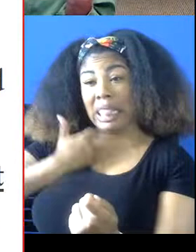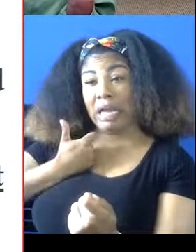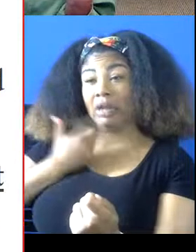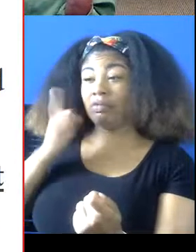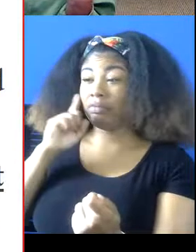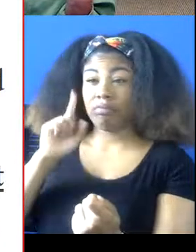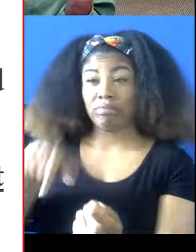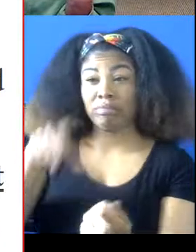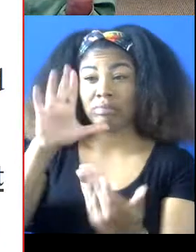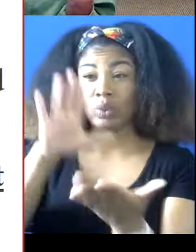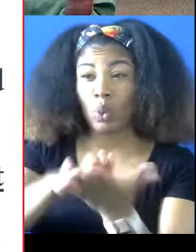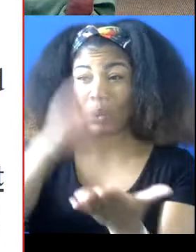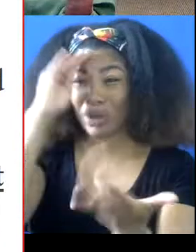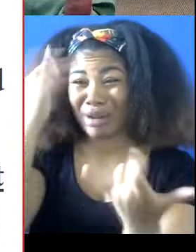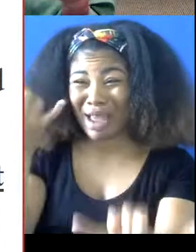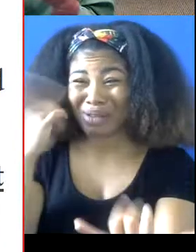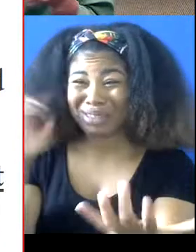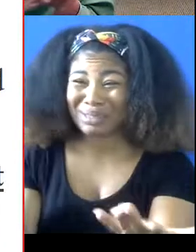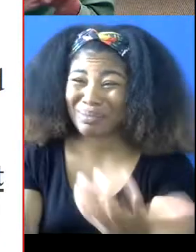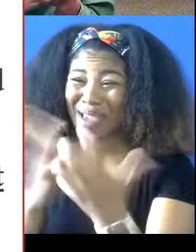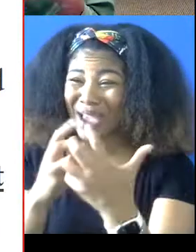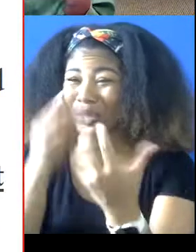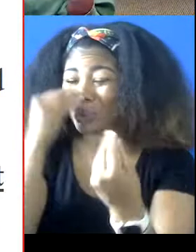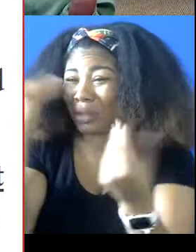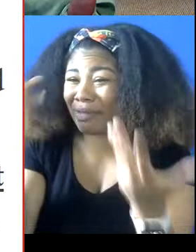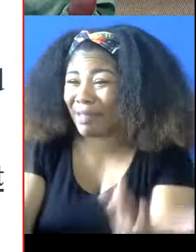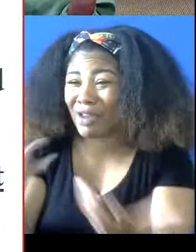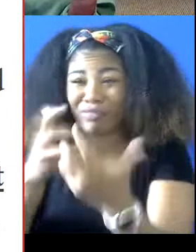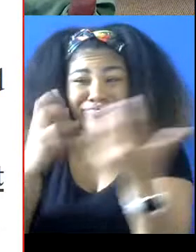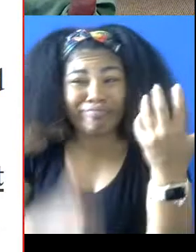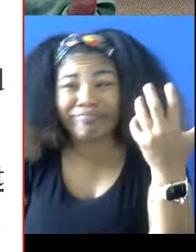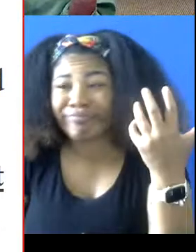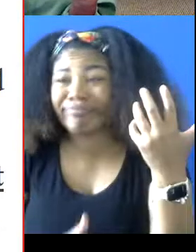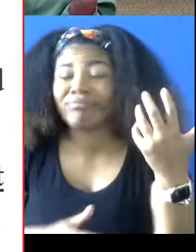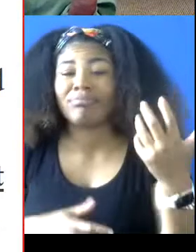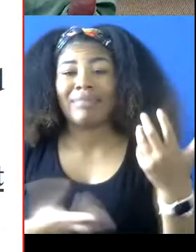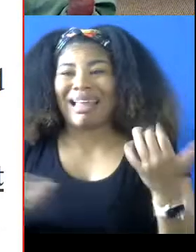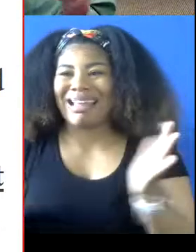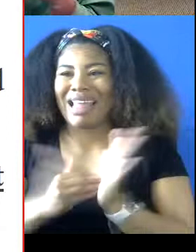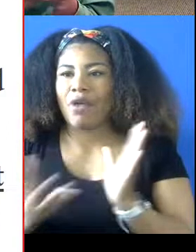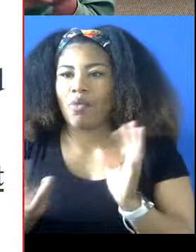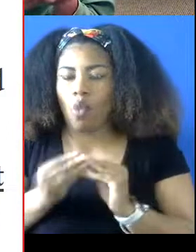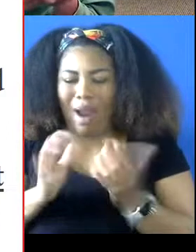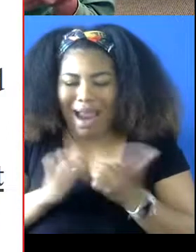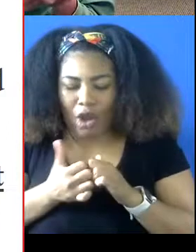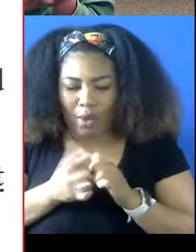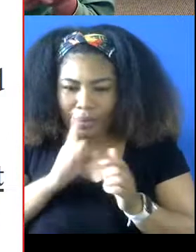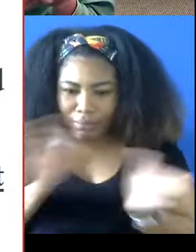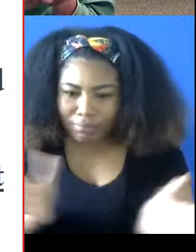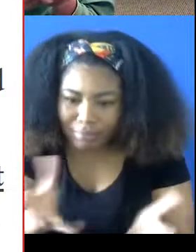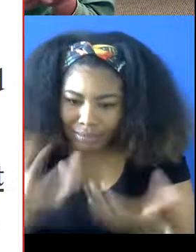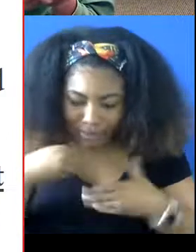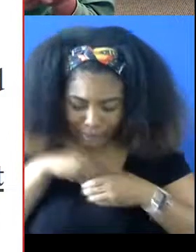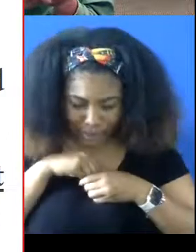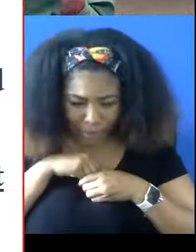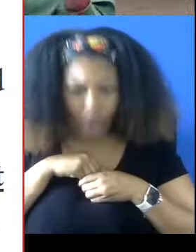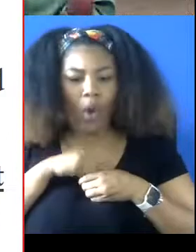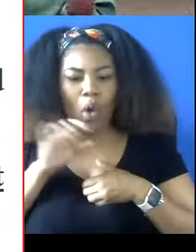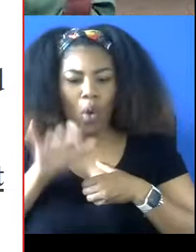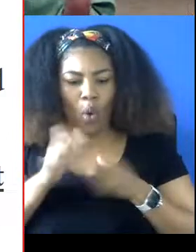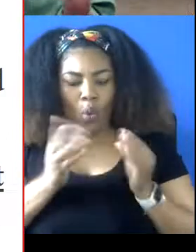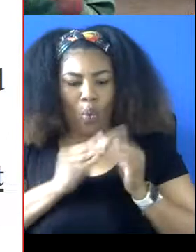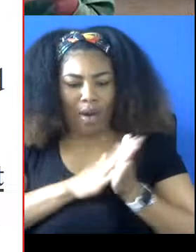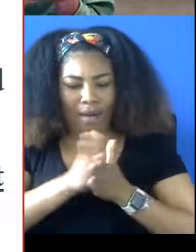we approach getting to that intrinsic motivation, that sweet spot where students